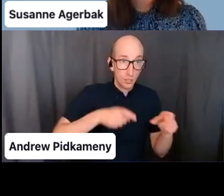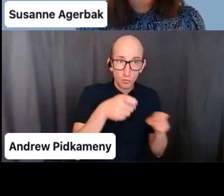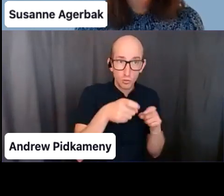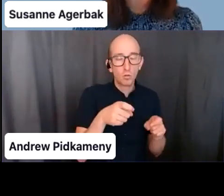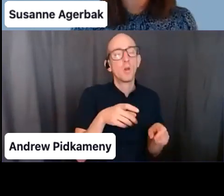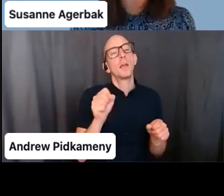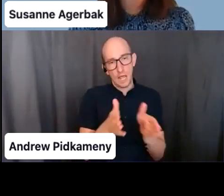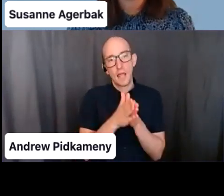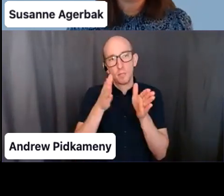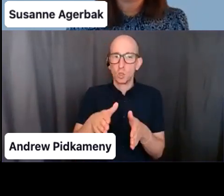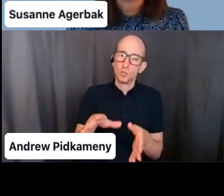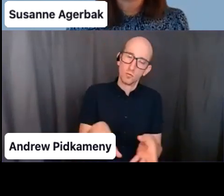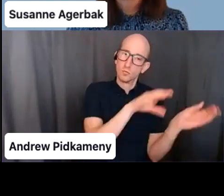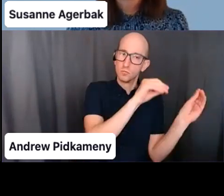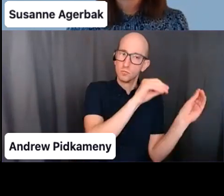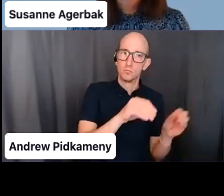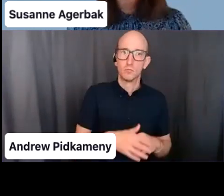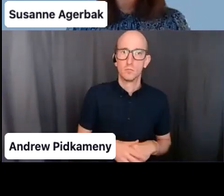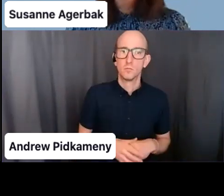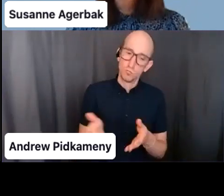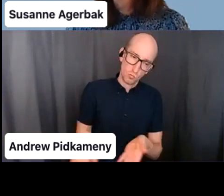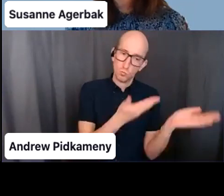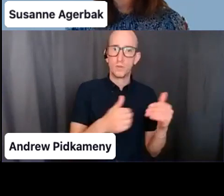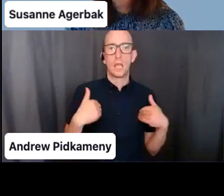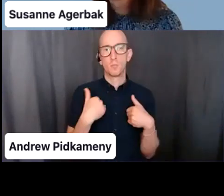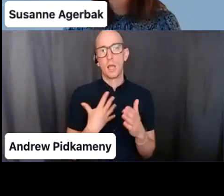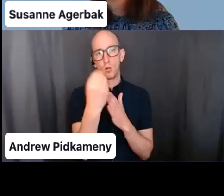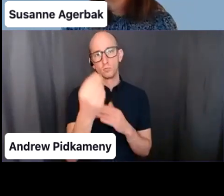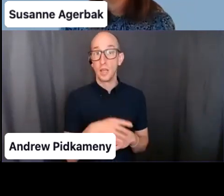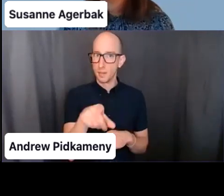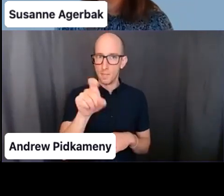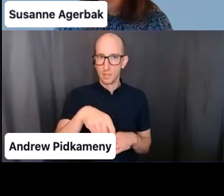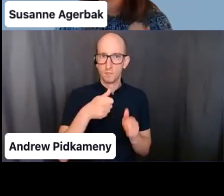animal, and they need to do so. You can